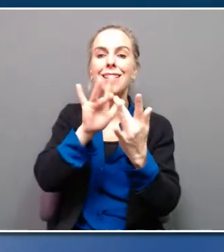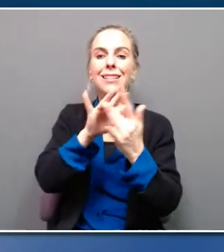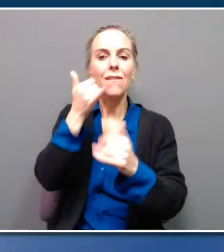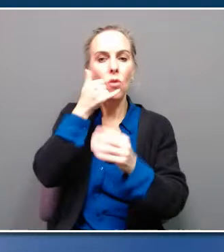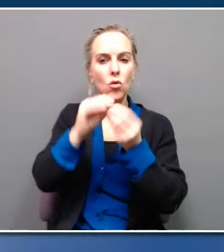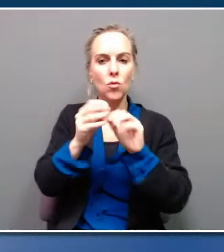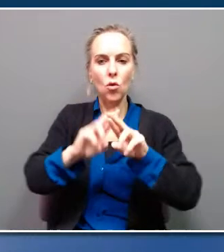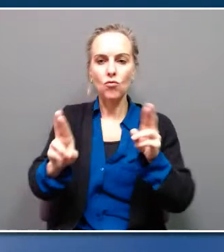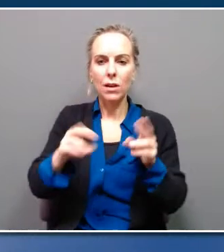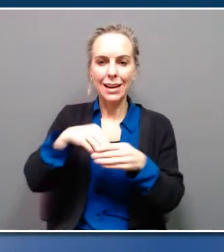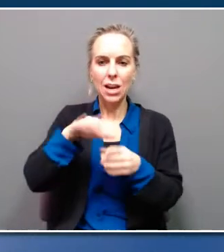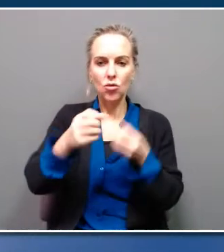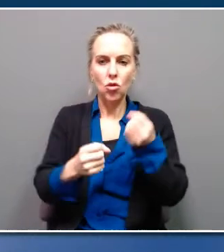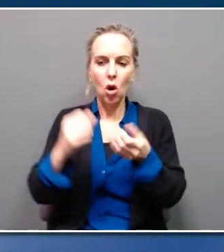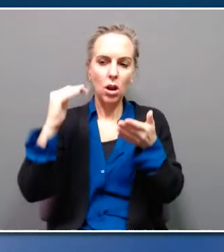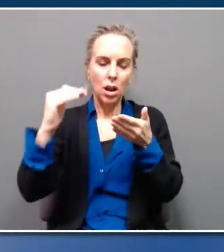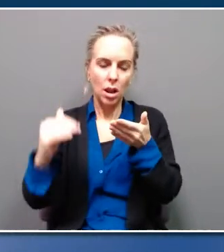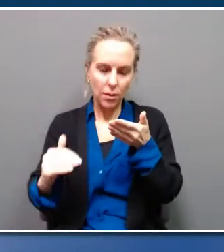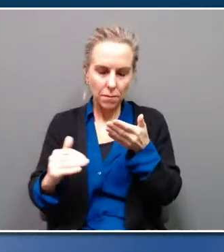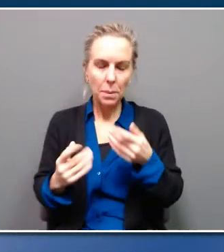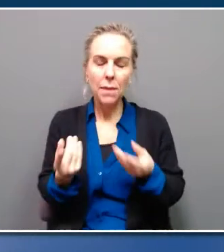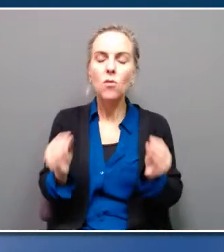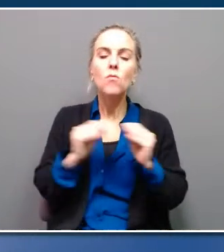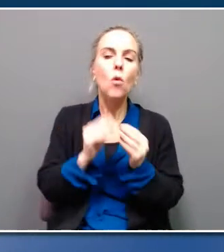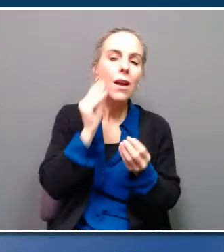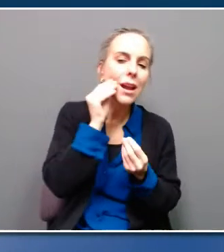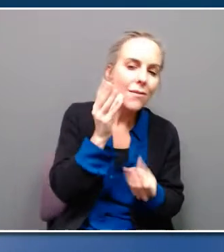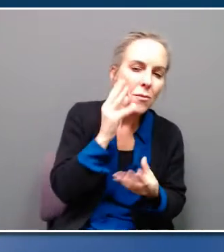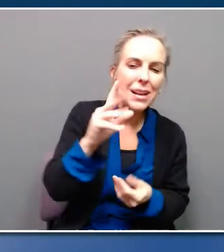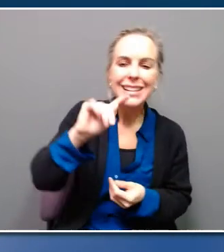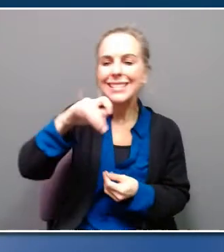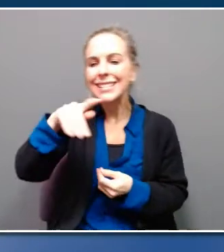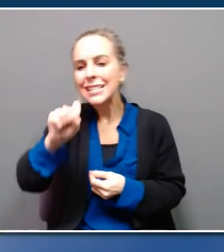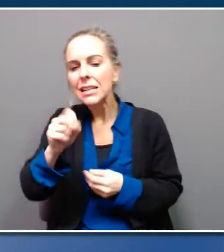your car. But for more information and tips, visit